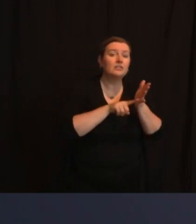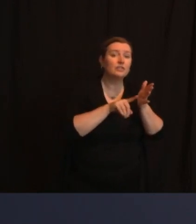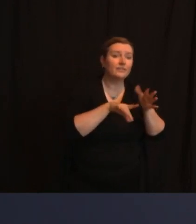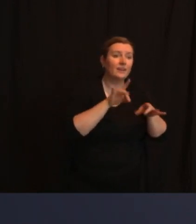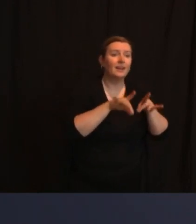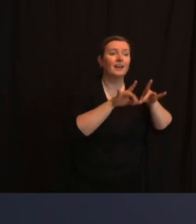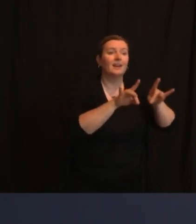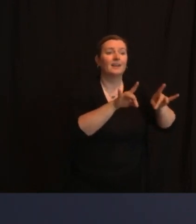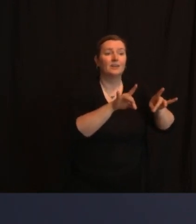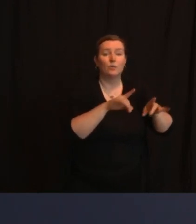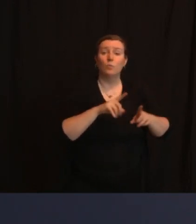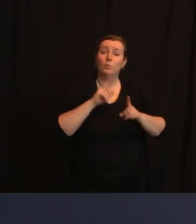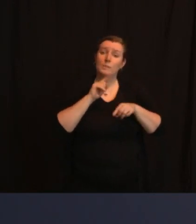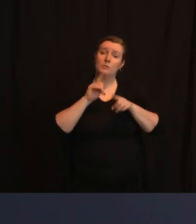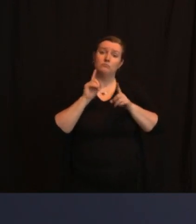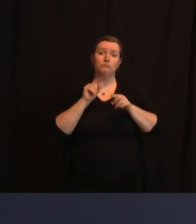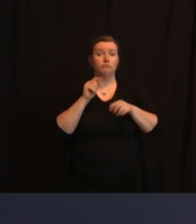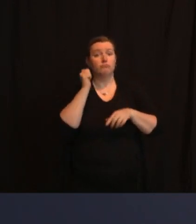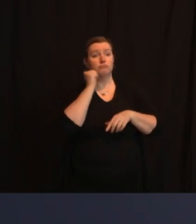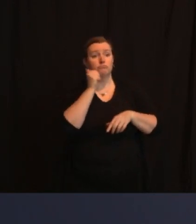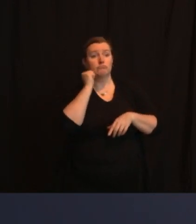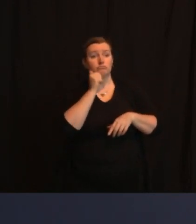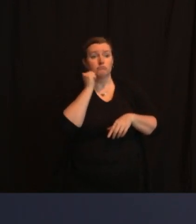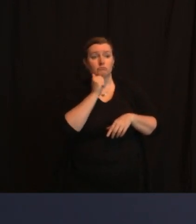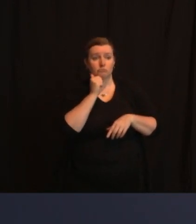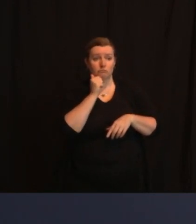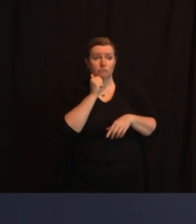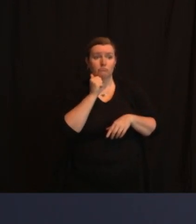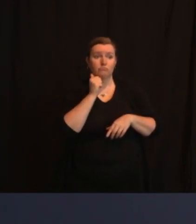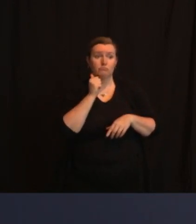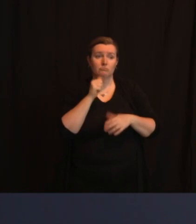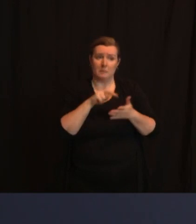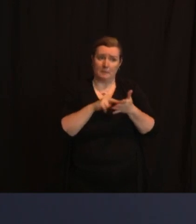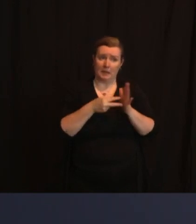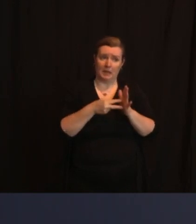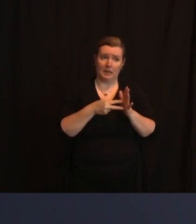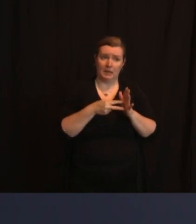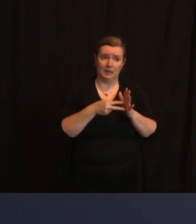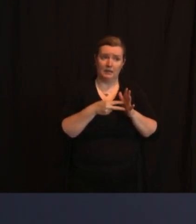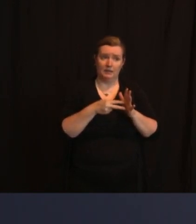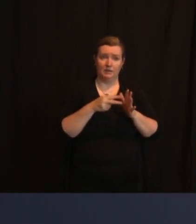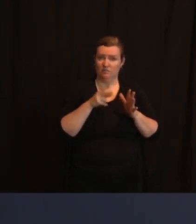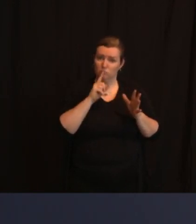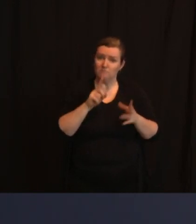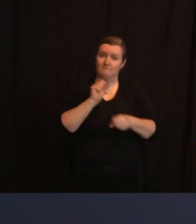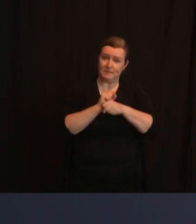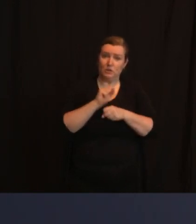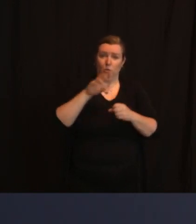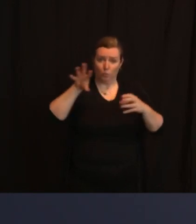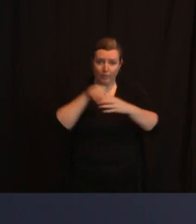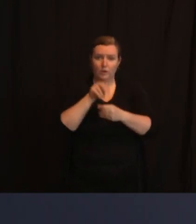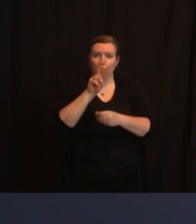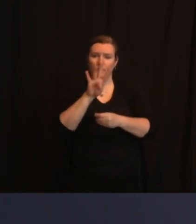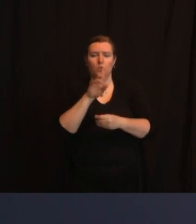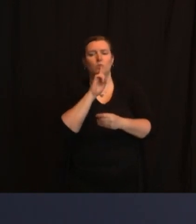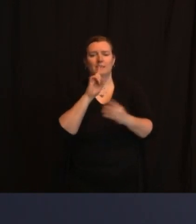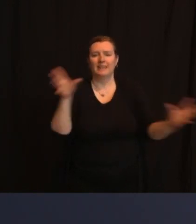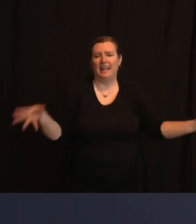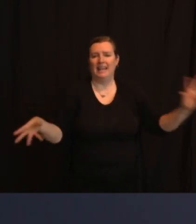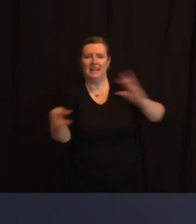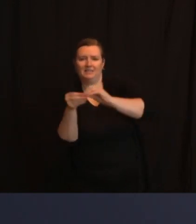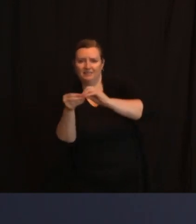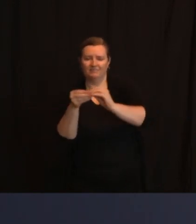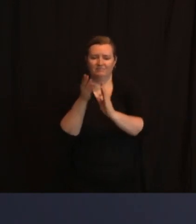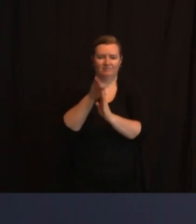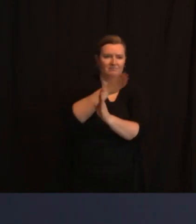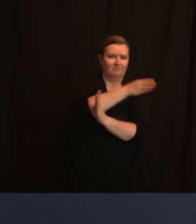every day, and we always make a point of saying that they don't occur within the last 24 hours, and they certainly do not, those numbers coming back will